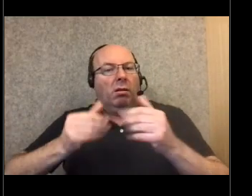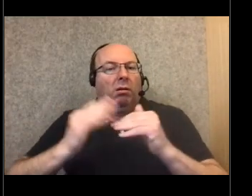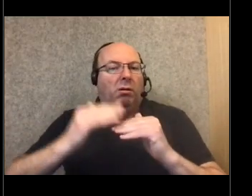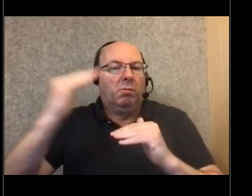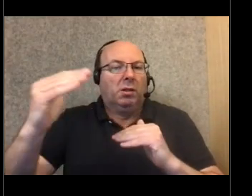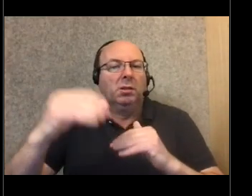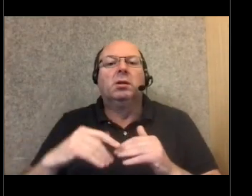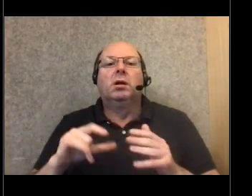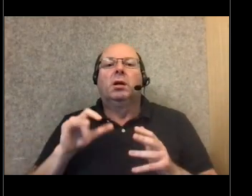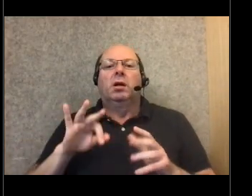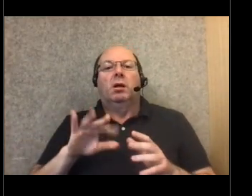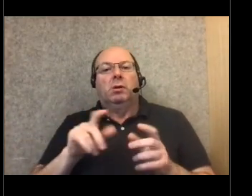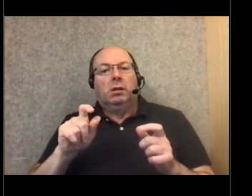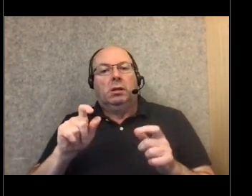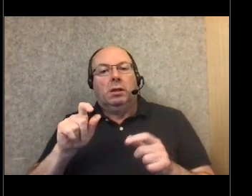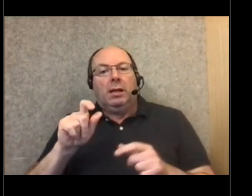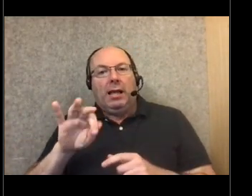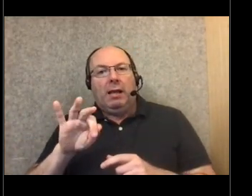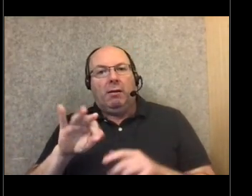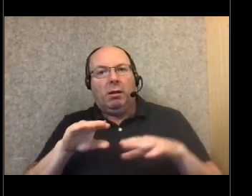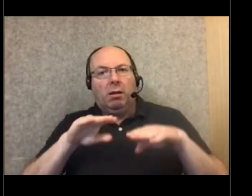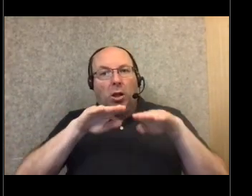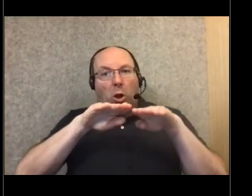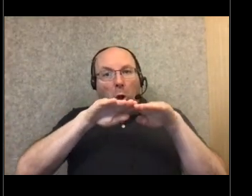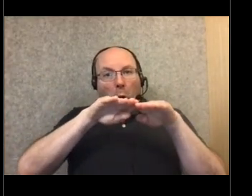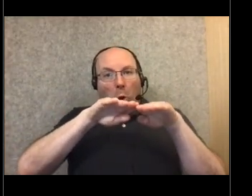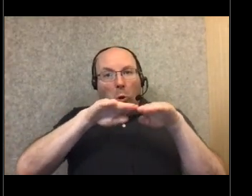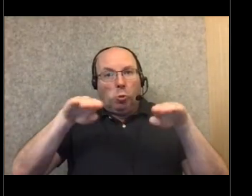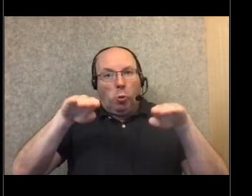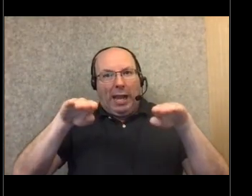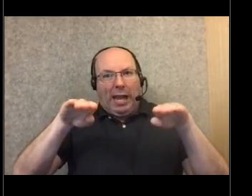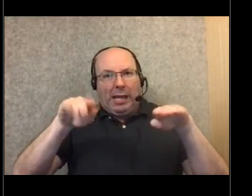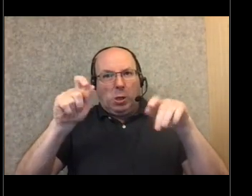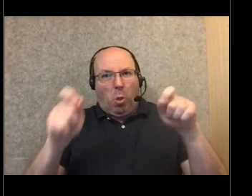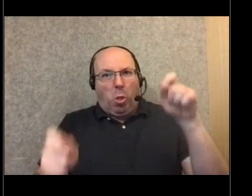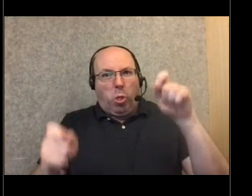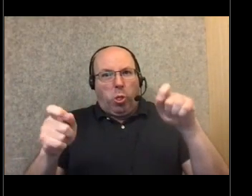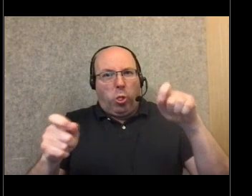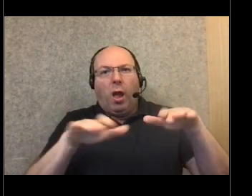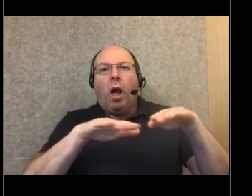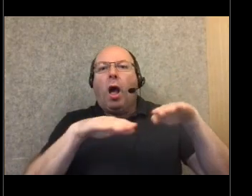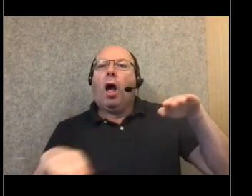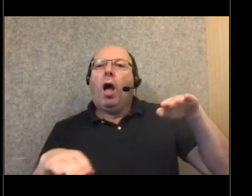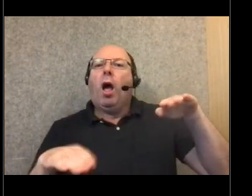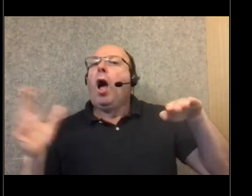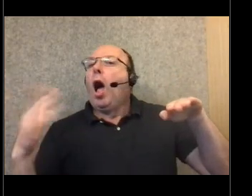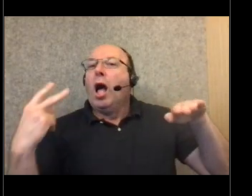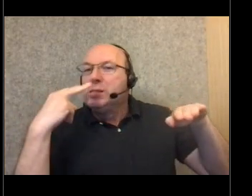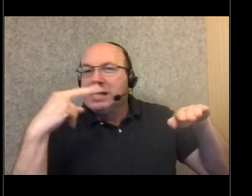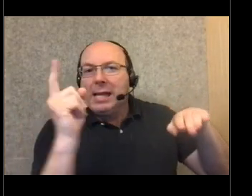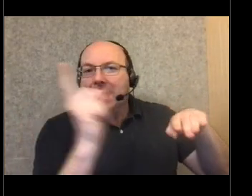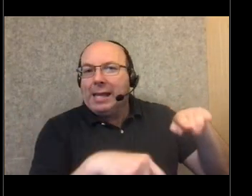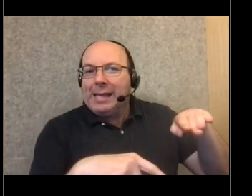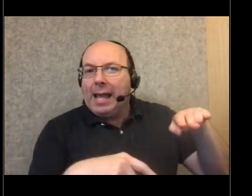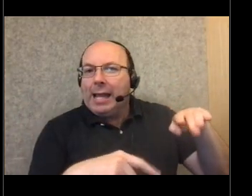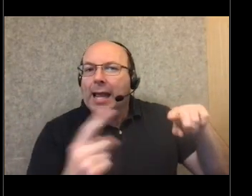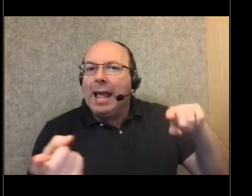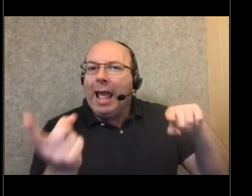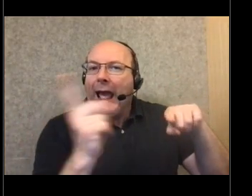a discriminatory housing practice and must be avoided.